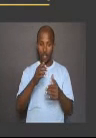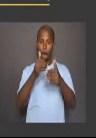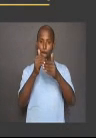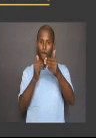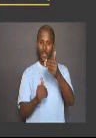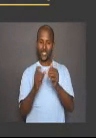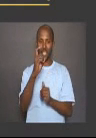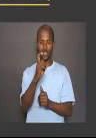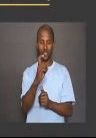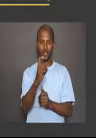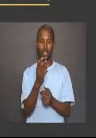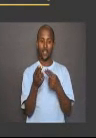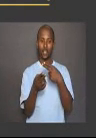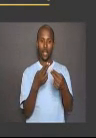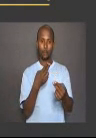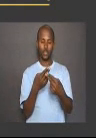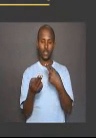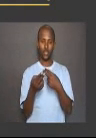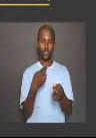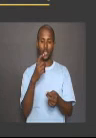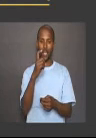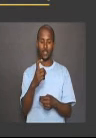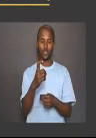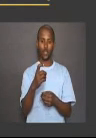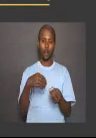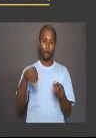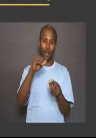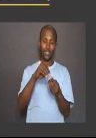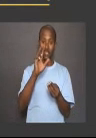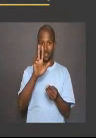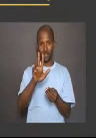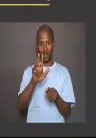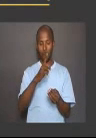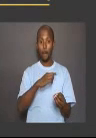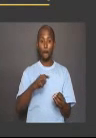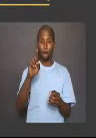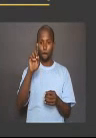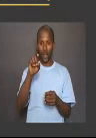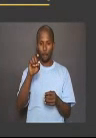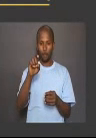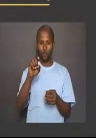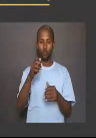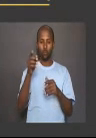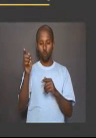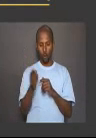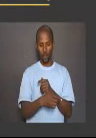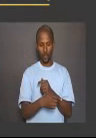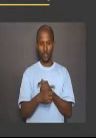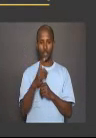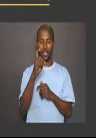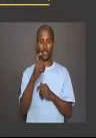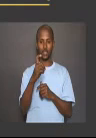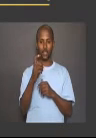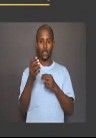minus x times x plus 3 prime over